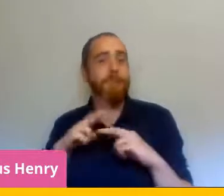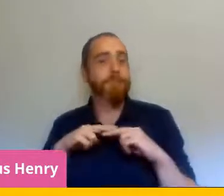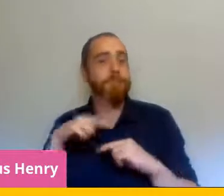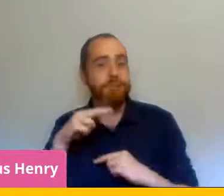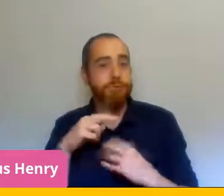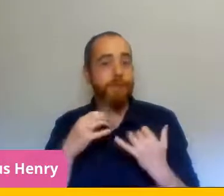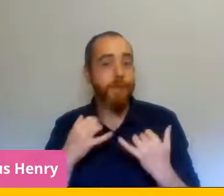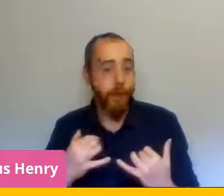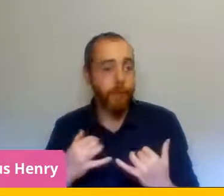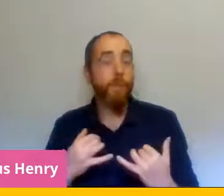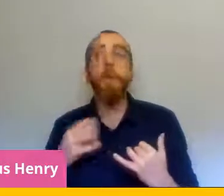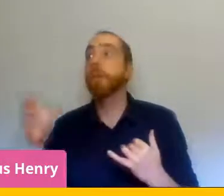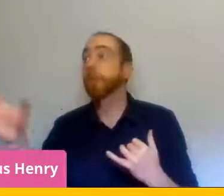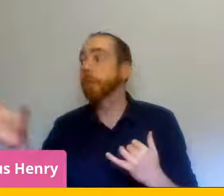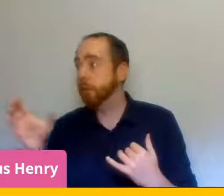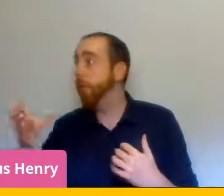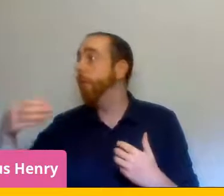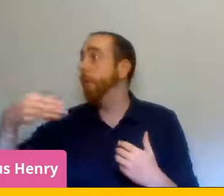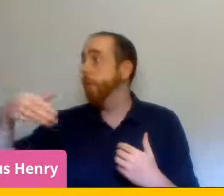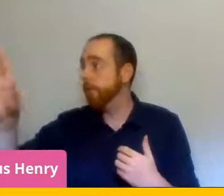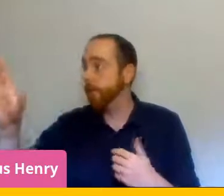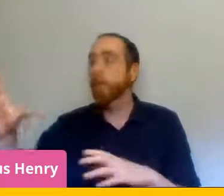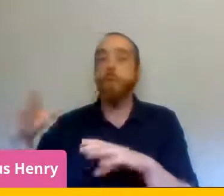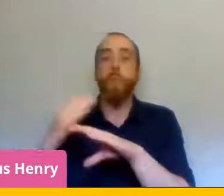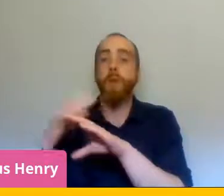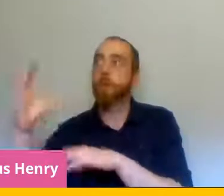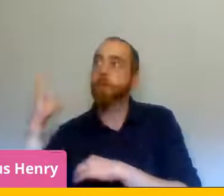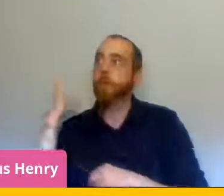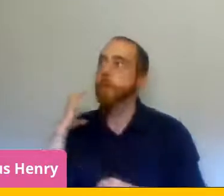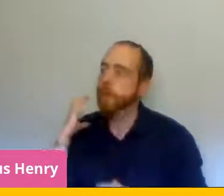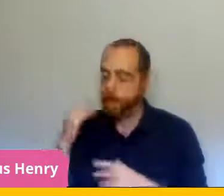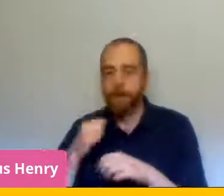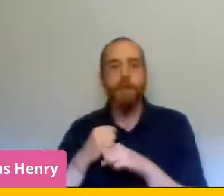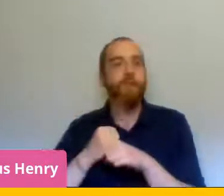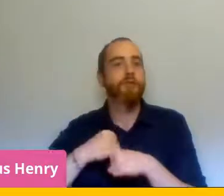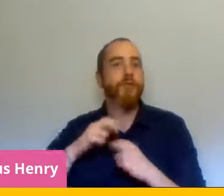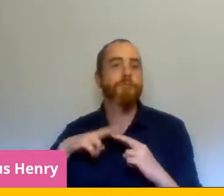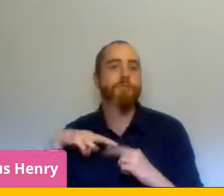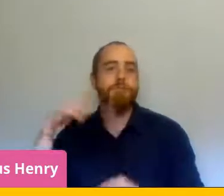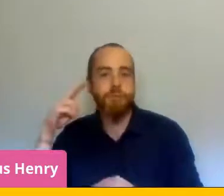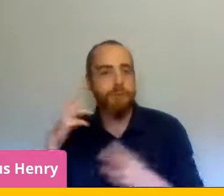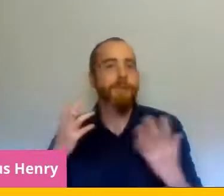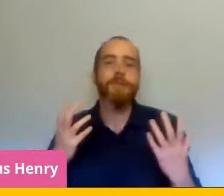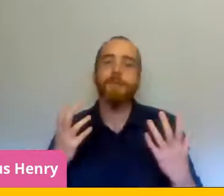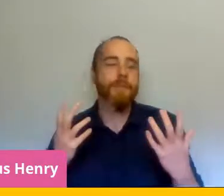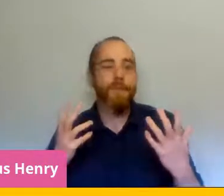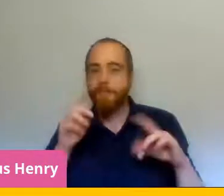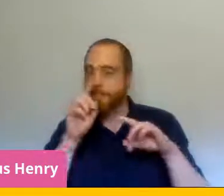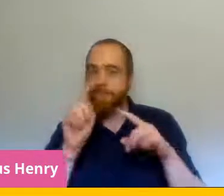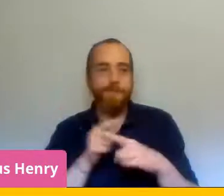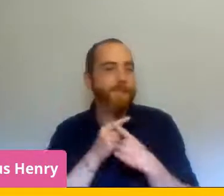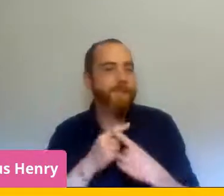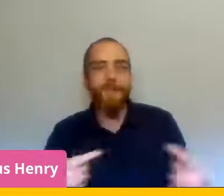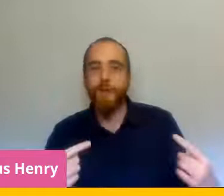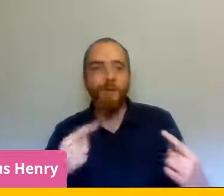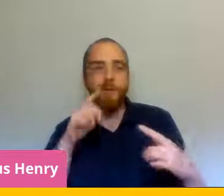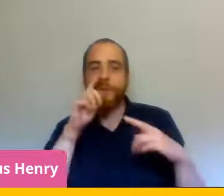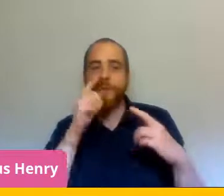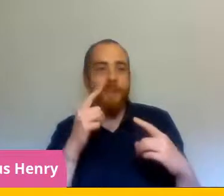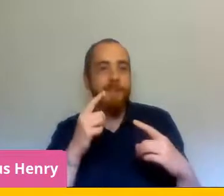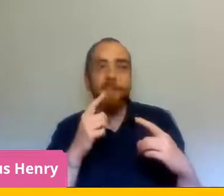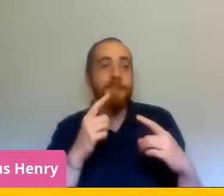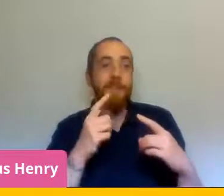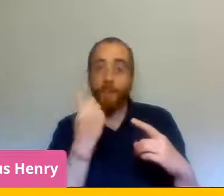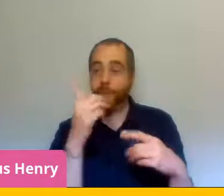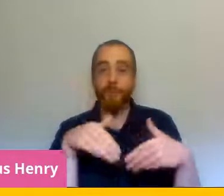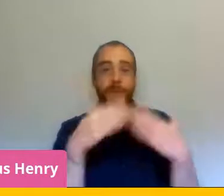by getting rid of a number of staff and just saying everyone else can pick up the work, something will have to give. It's not possible. There are only so many hours per day